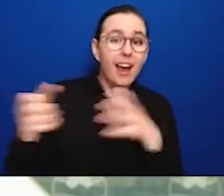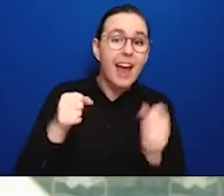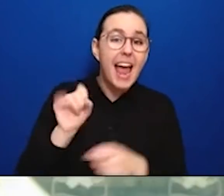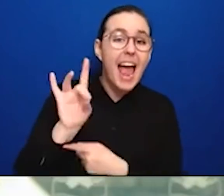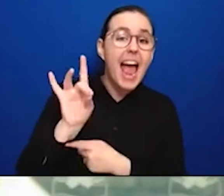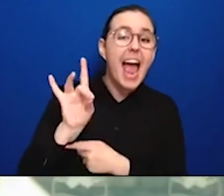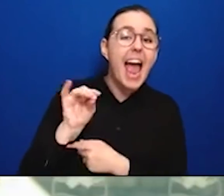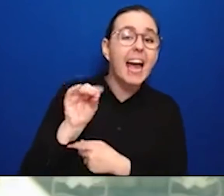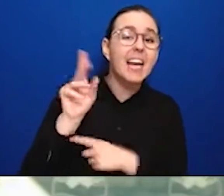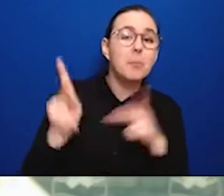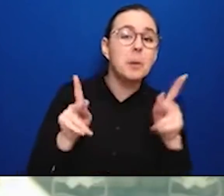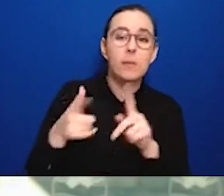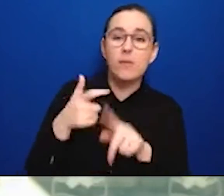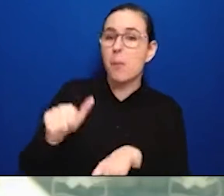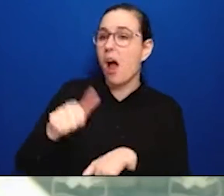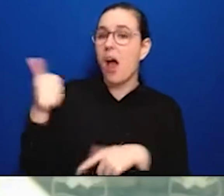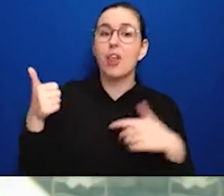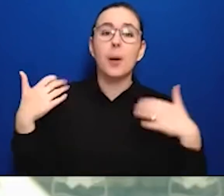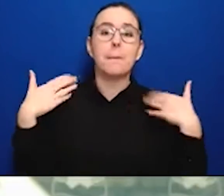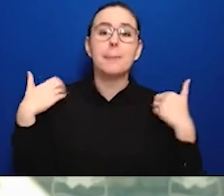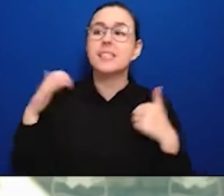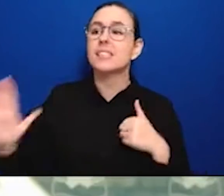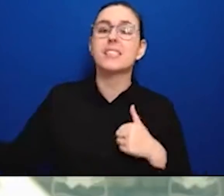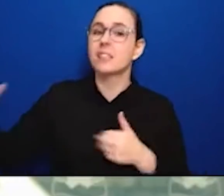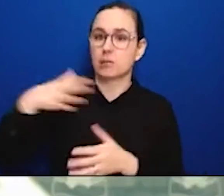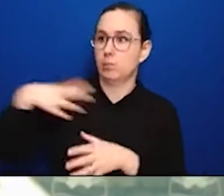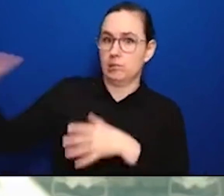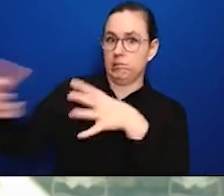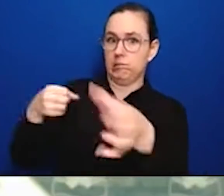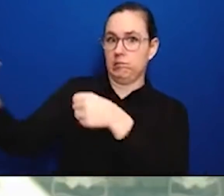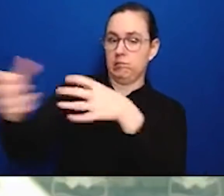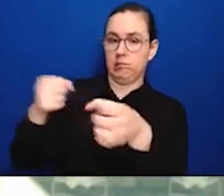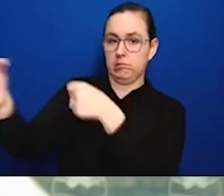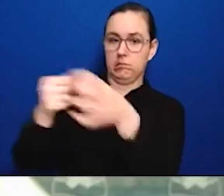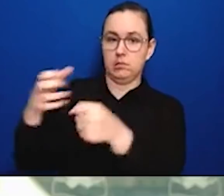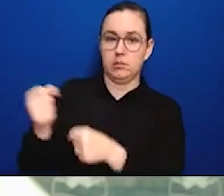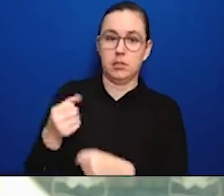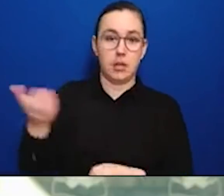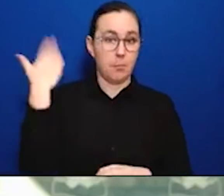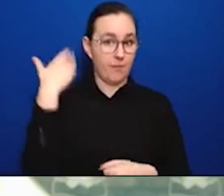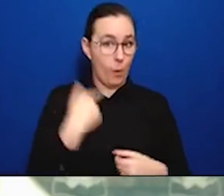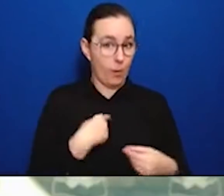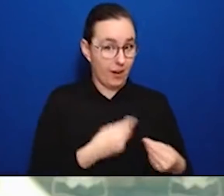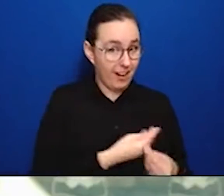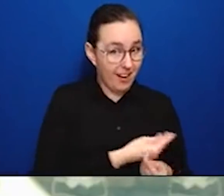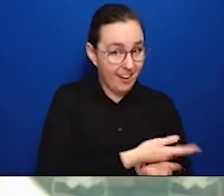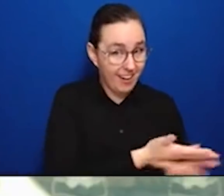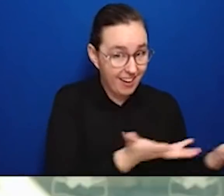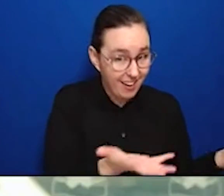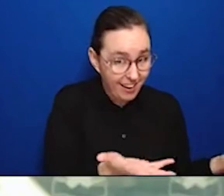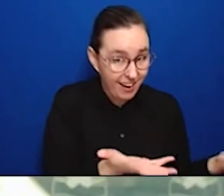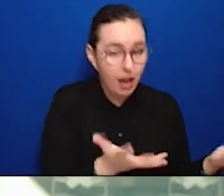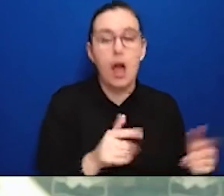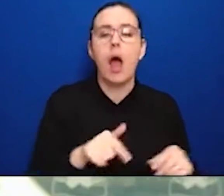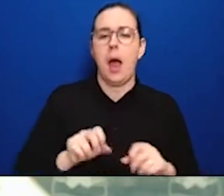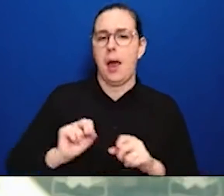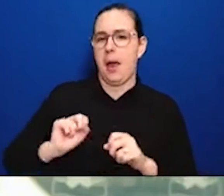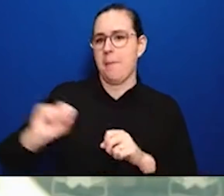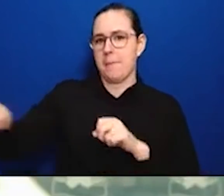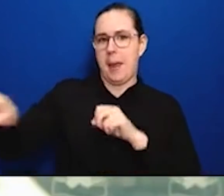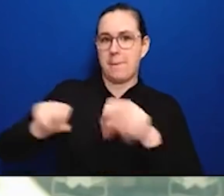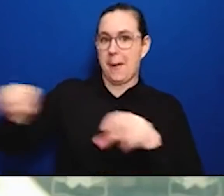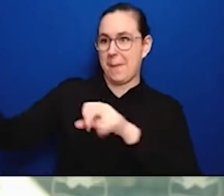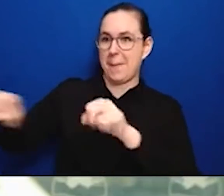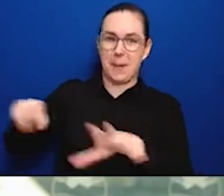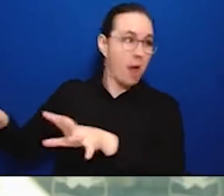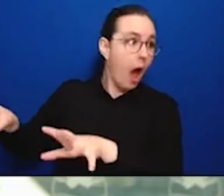and many of the staff have moved to their ministries again, and we'll be working to bring many of them back, get the websites up and so on. But we